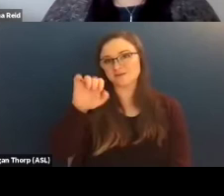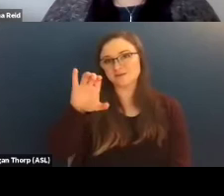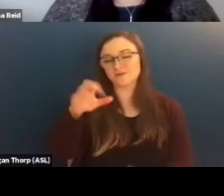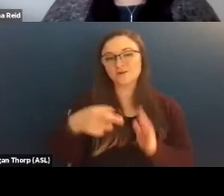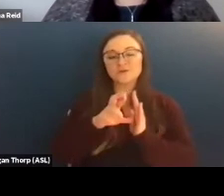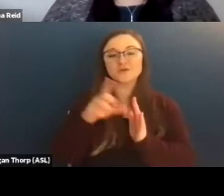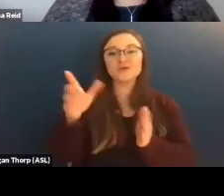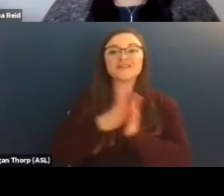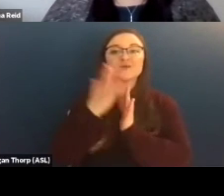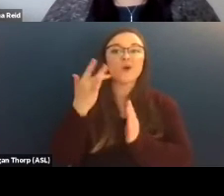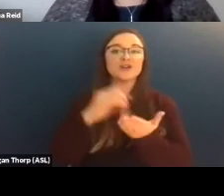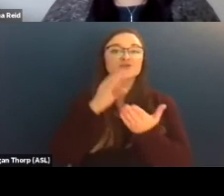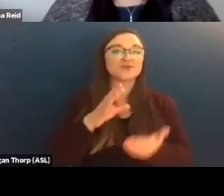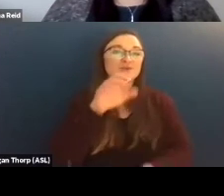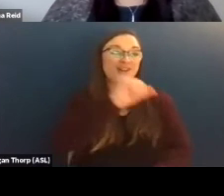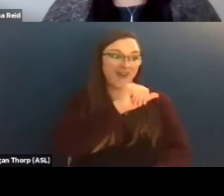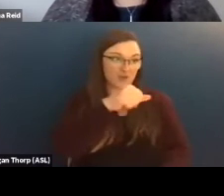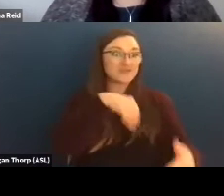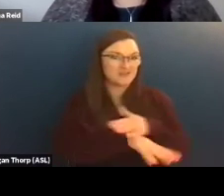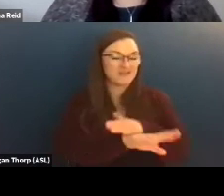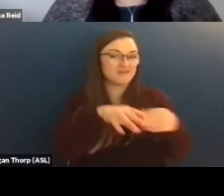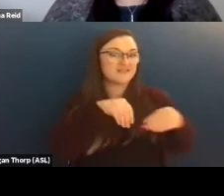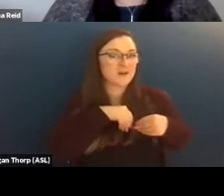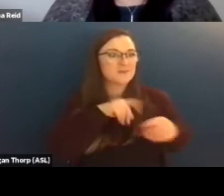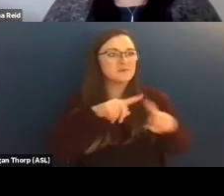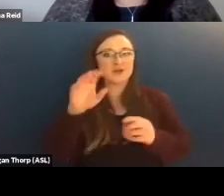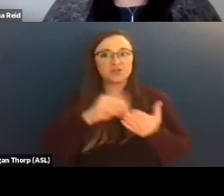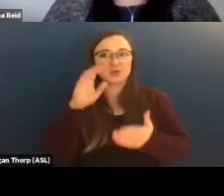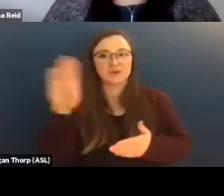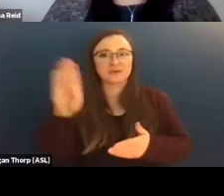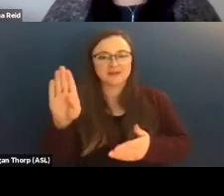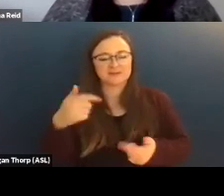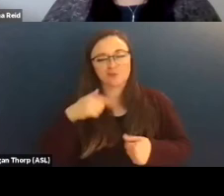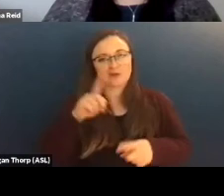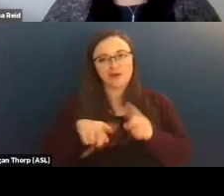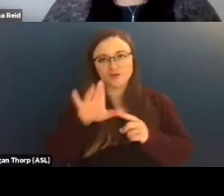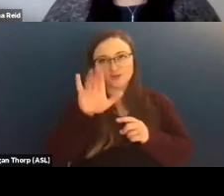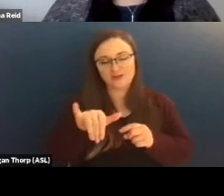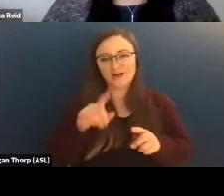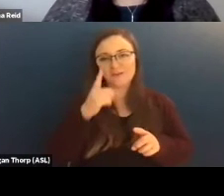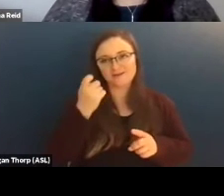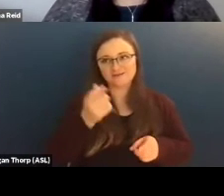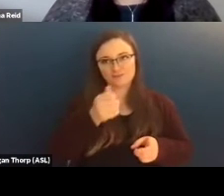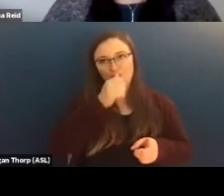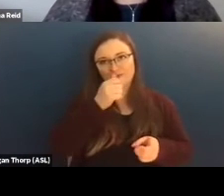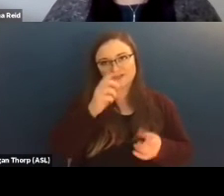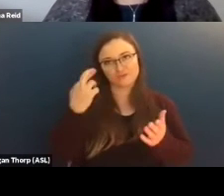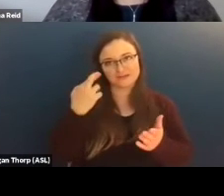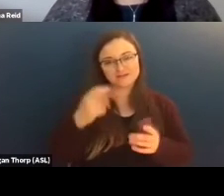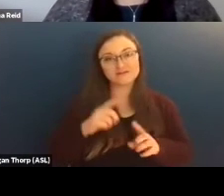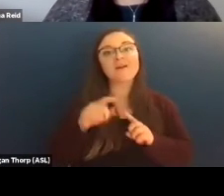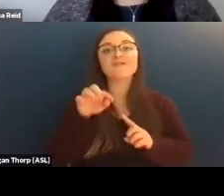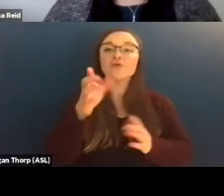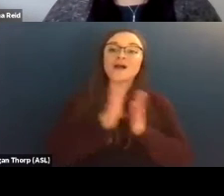A got admitted and student B didn't, we can't do that. First of all, privacy. But if you're asking how to make